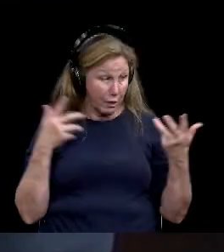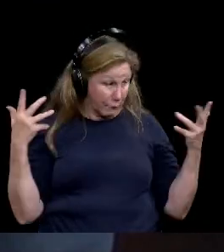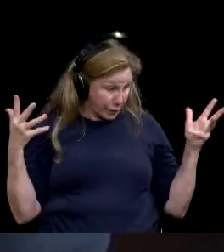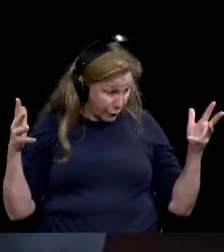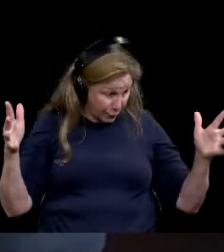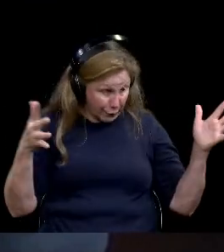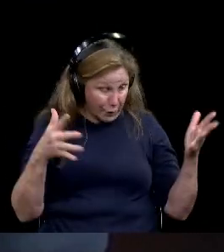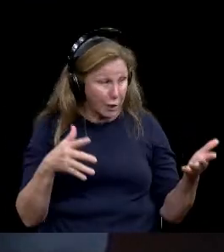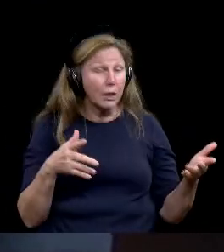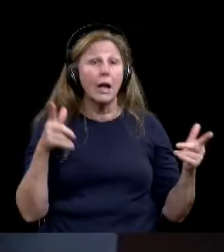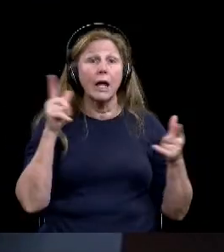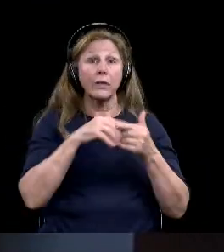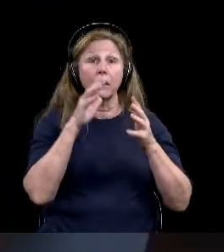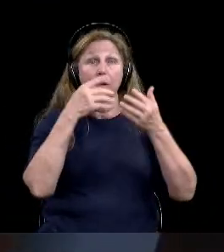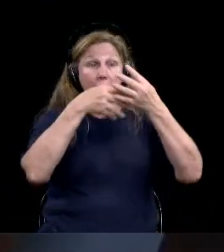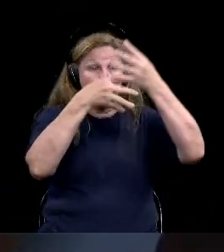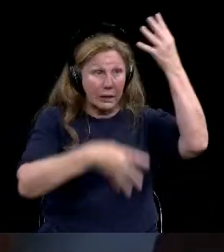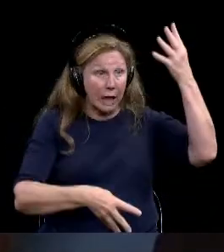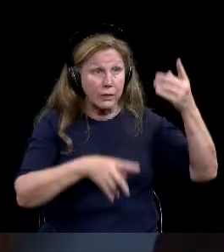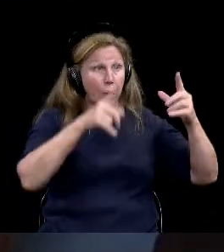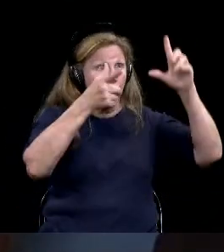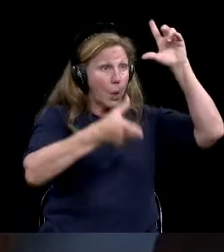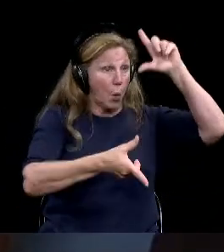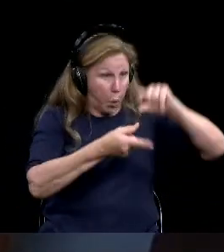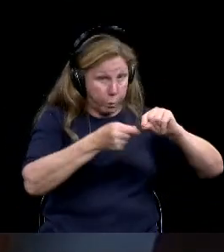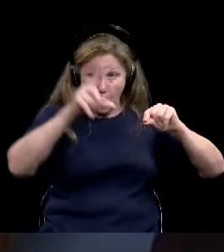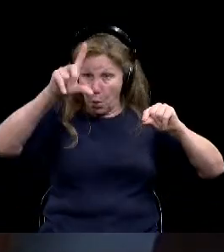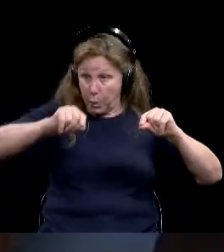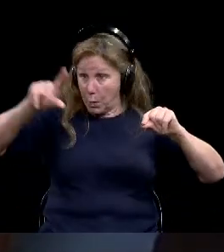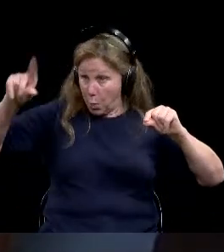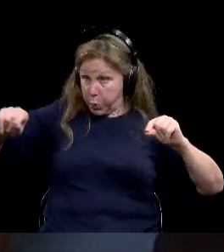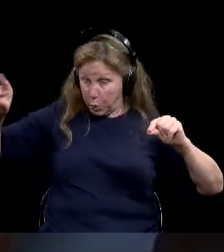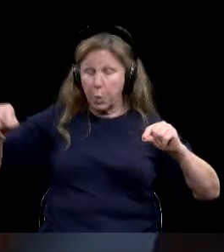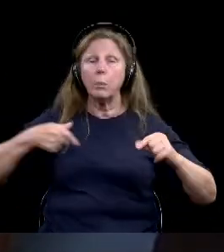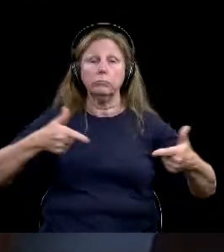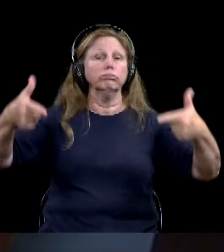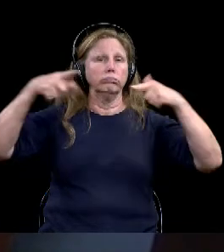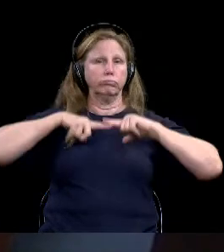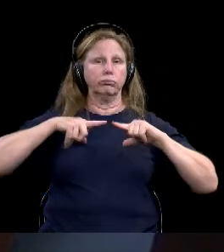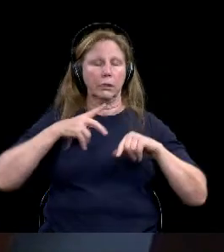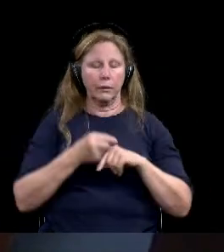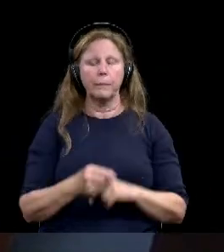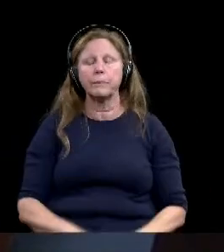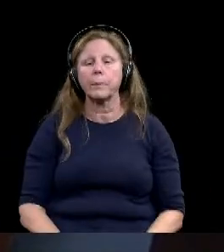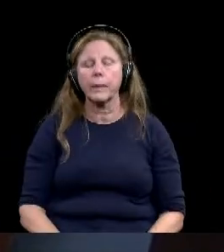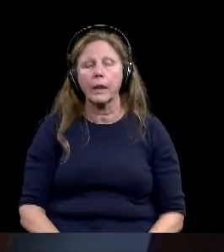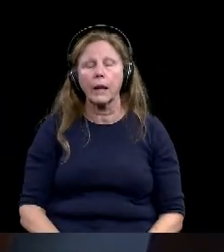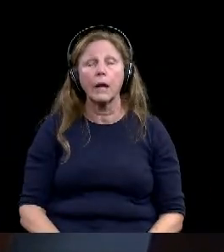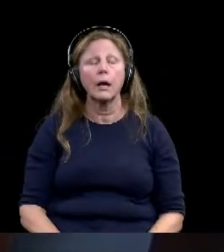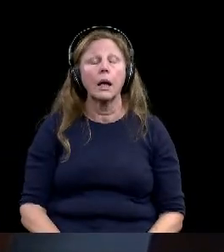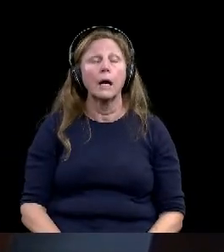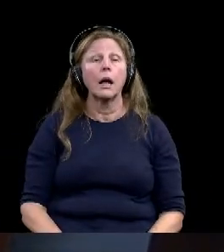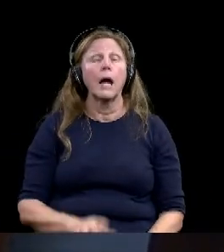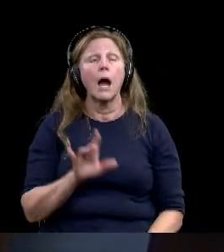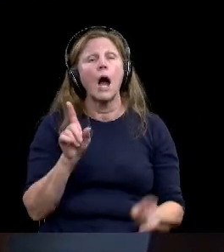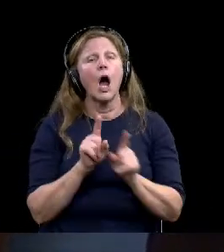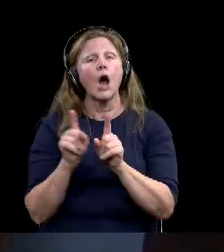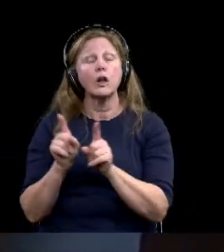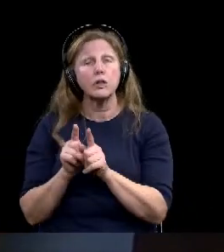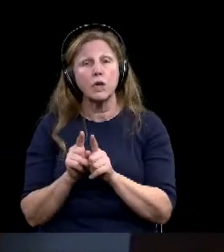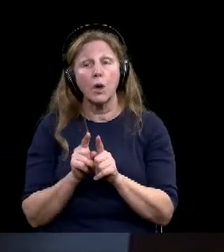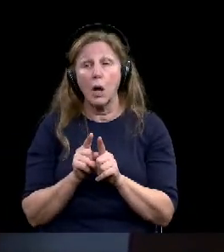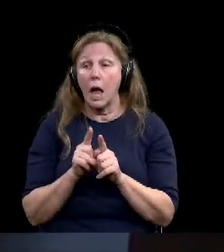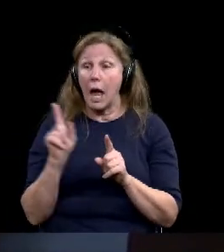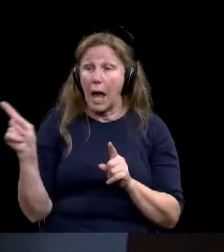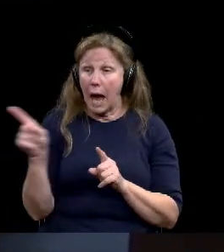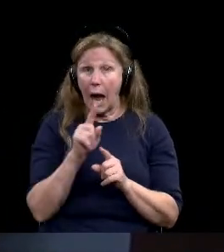hear the many ways in which our metrics continue to improve, but along with everyone else on this call, I join